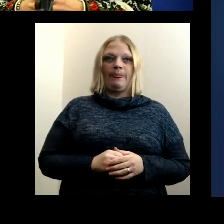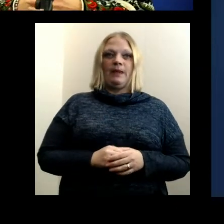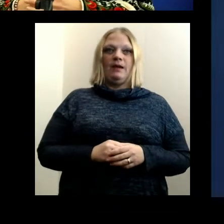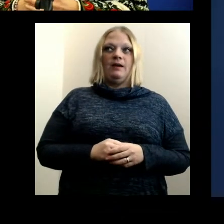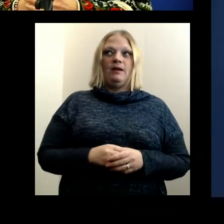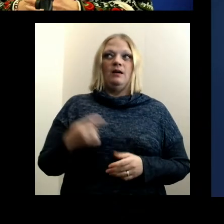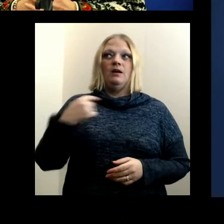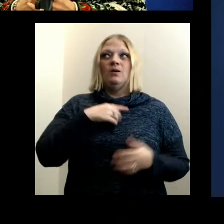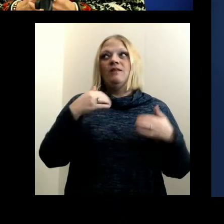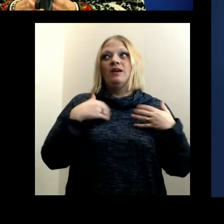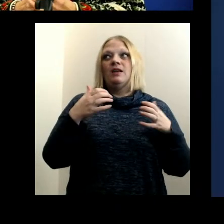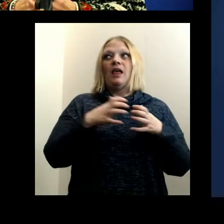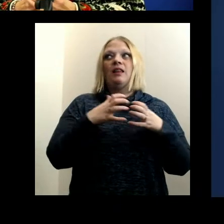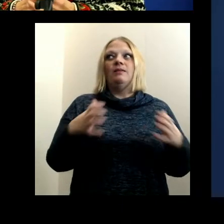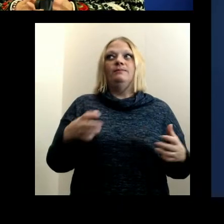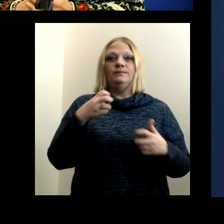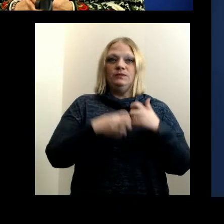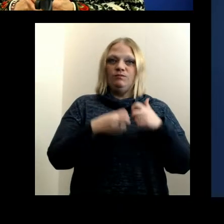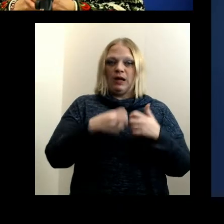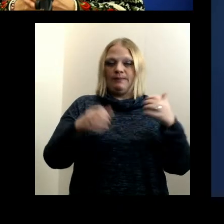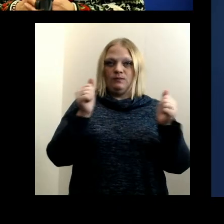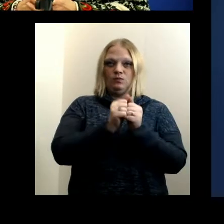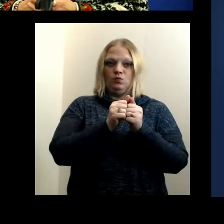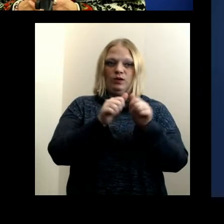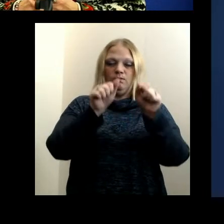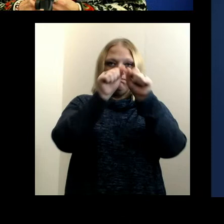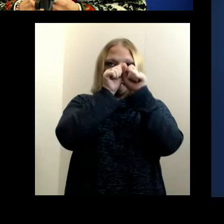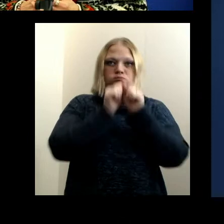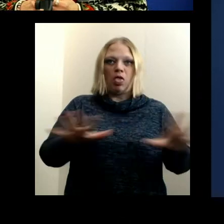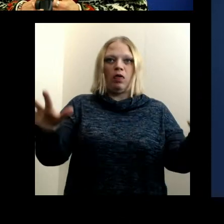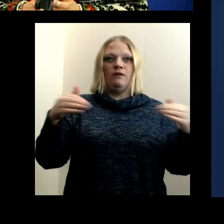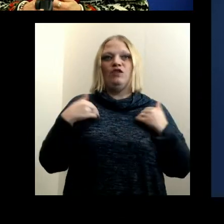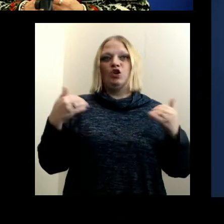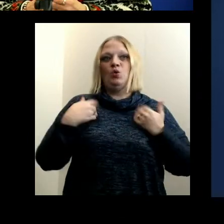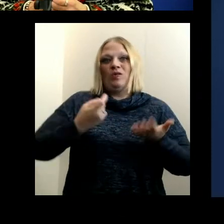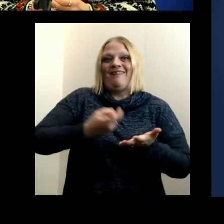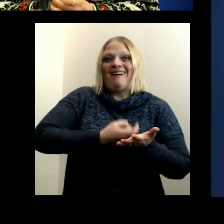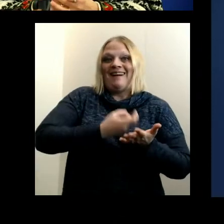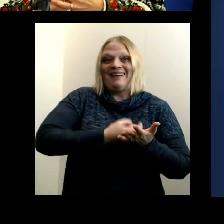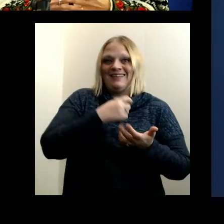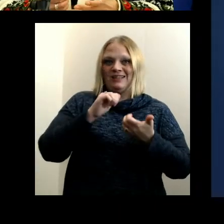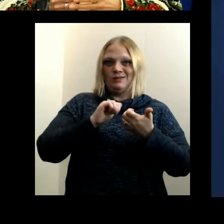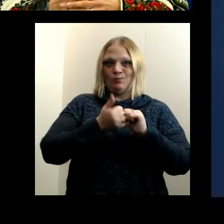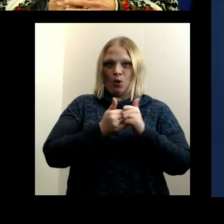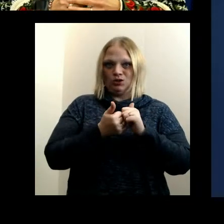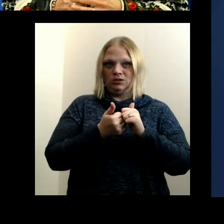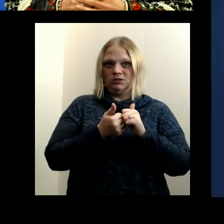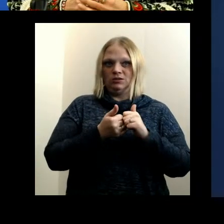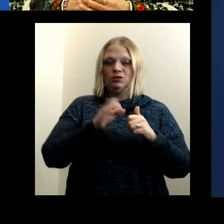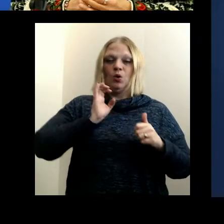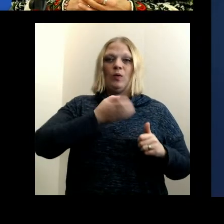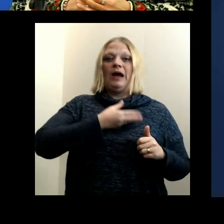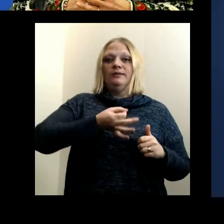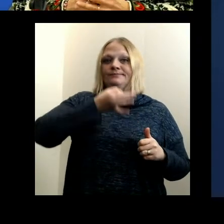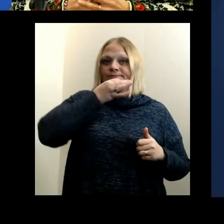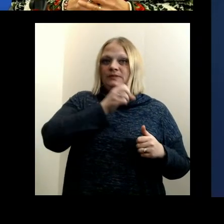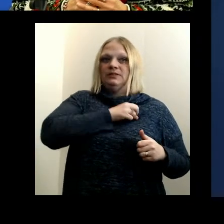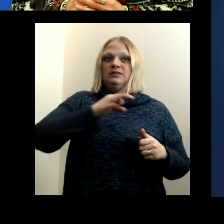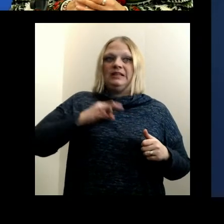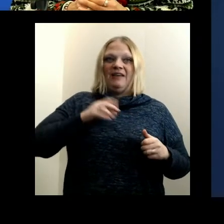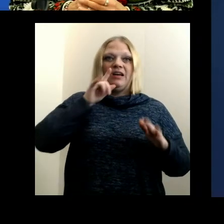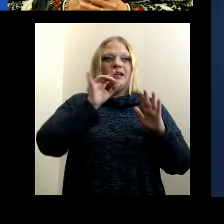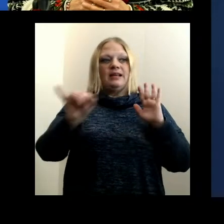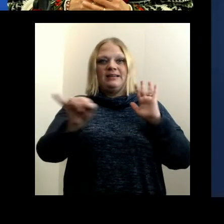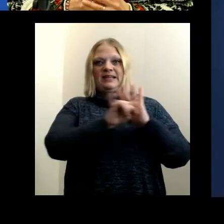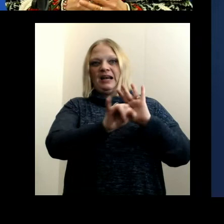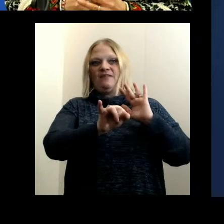had a lot of problems with outbreaks in youth hockey sports recently. So our EPI team has identified